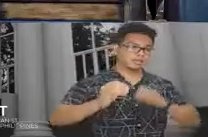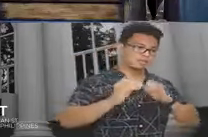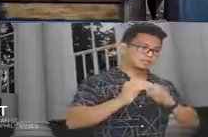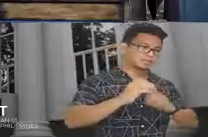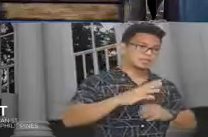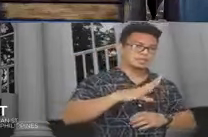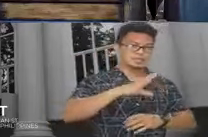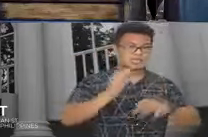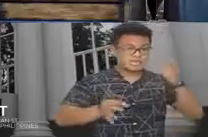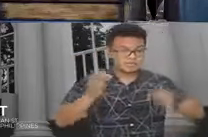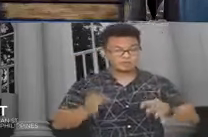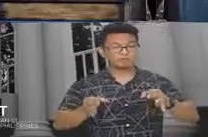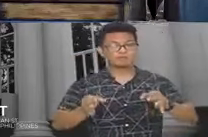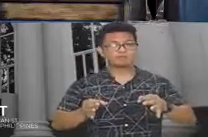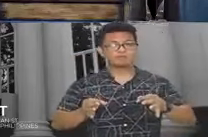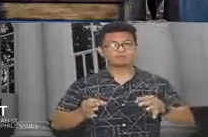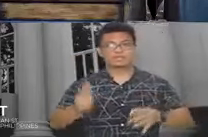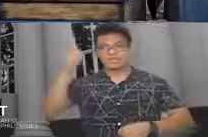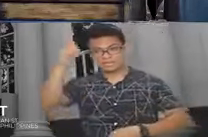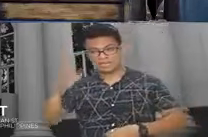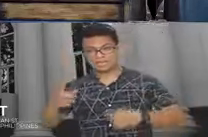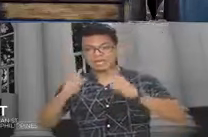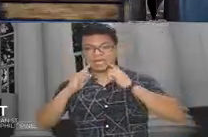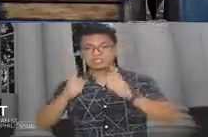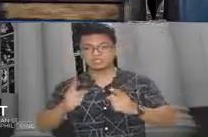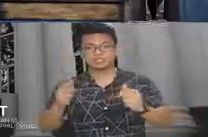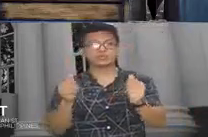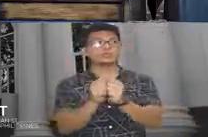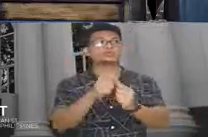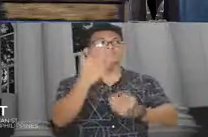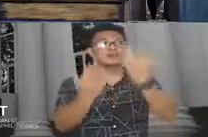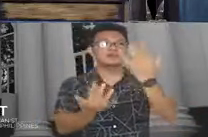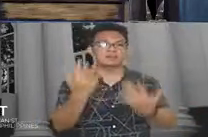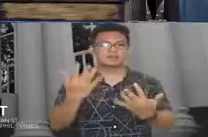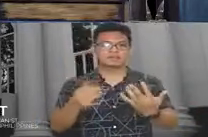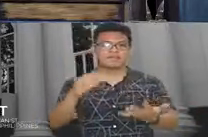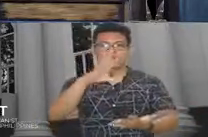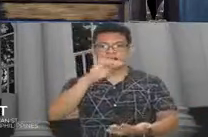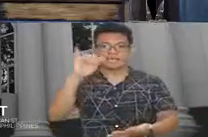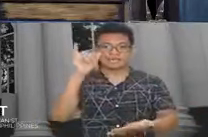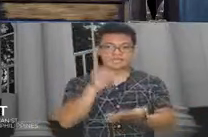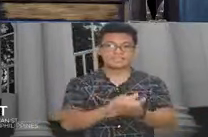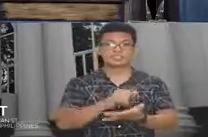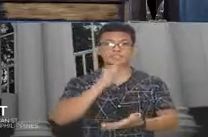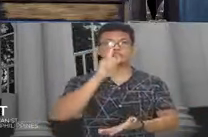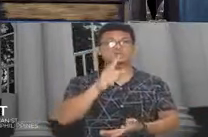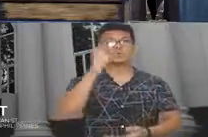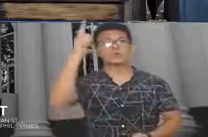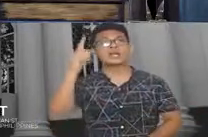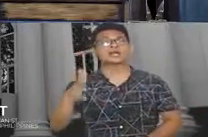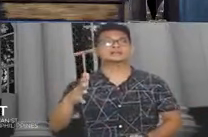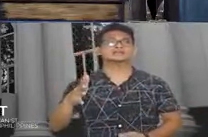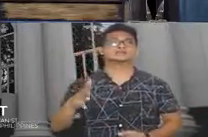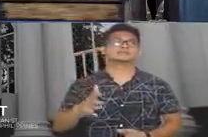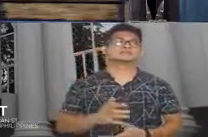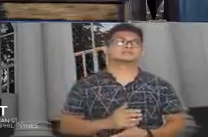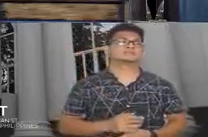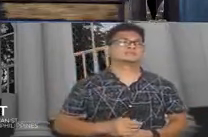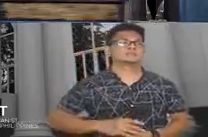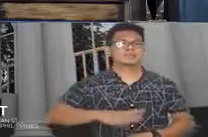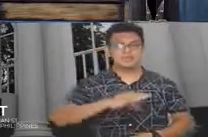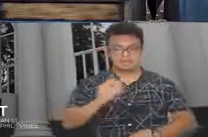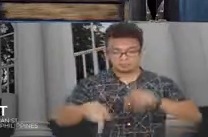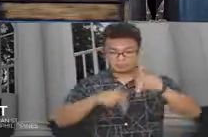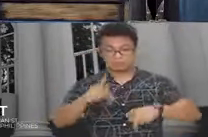they dressed it, and called on the name of Baal from morning even until noon,